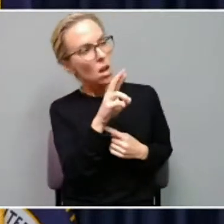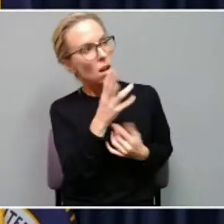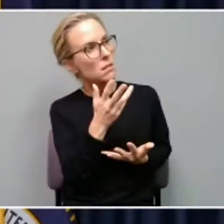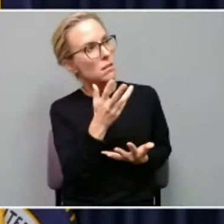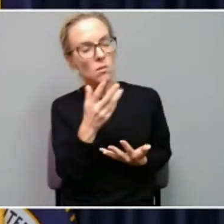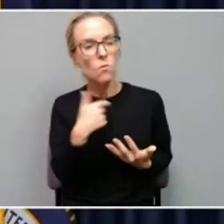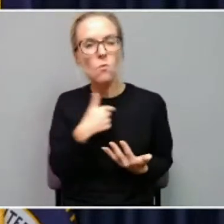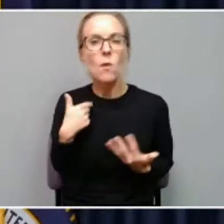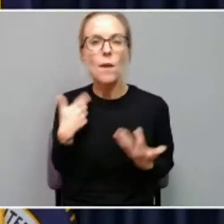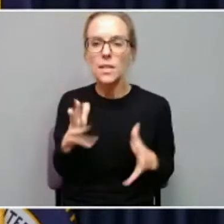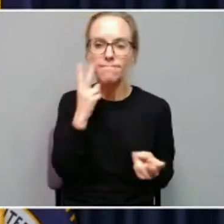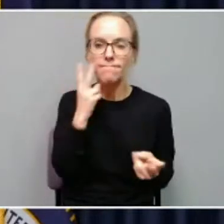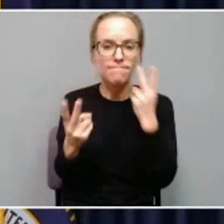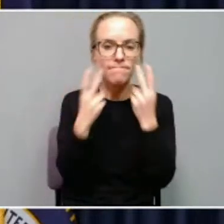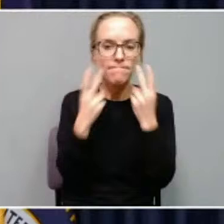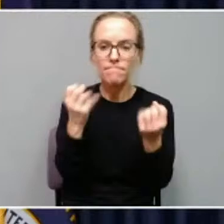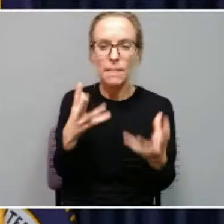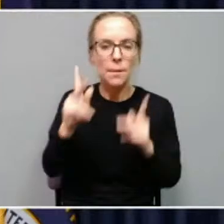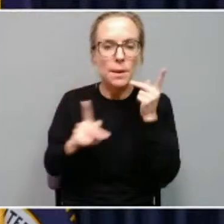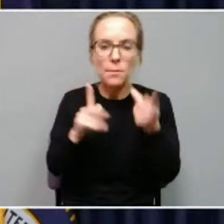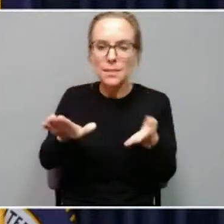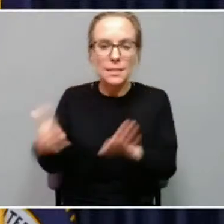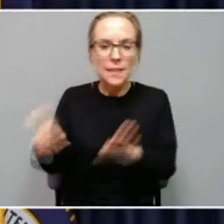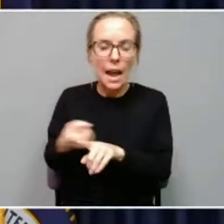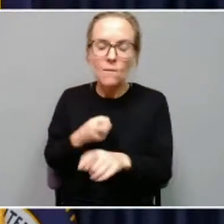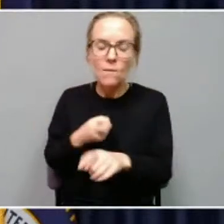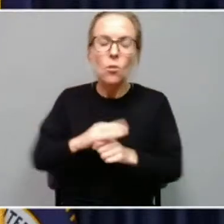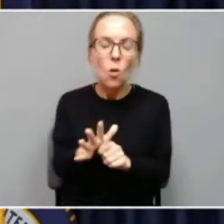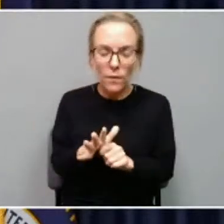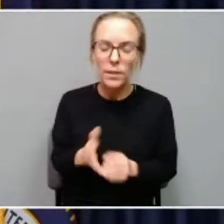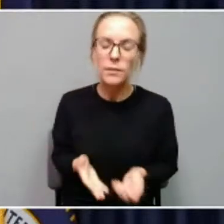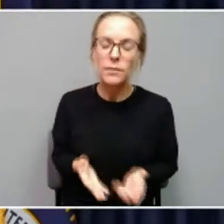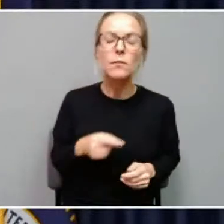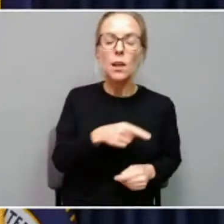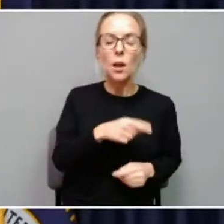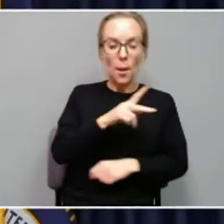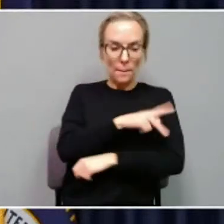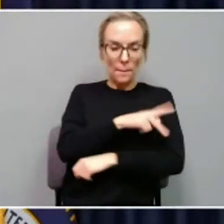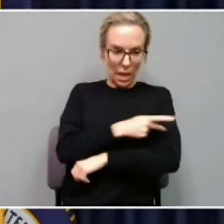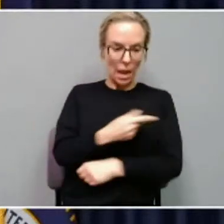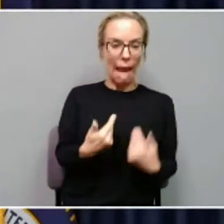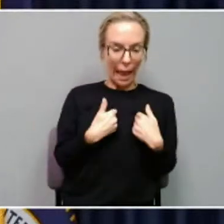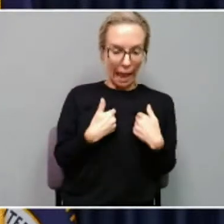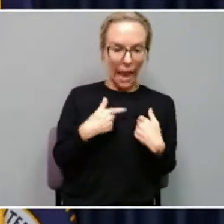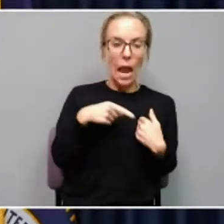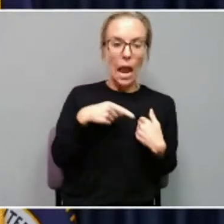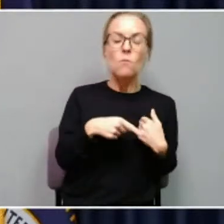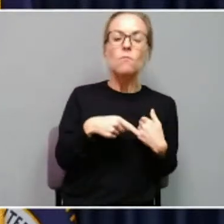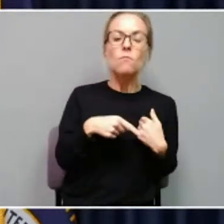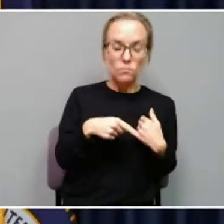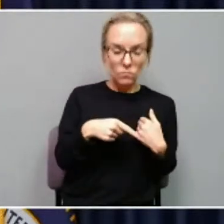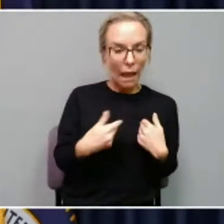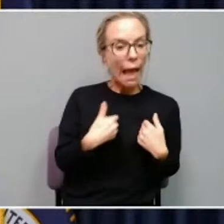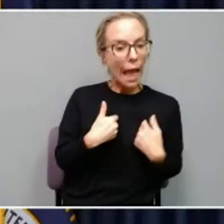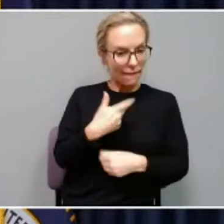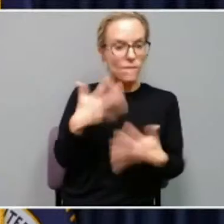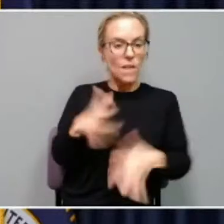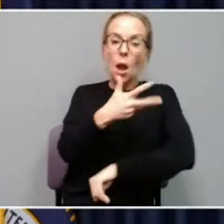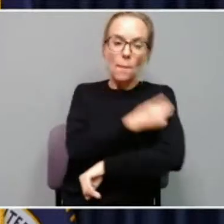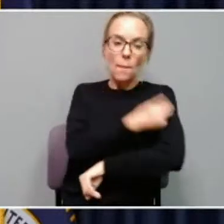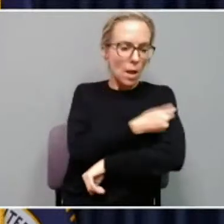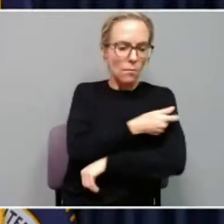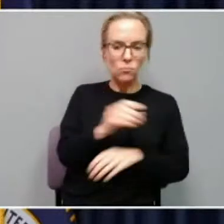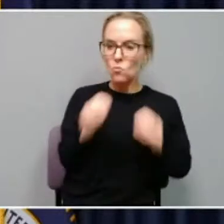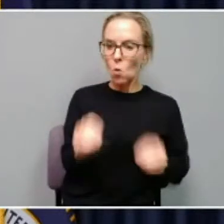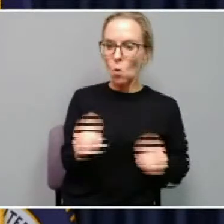with COVID. I also see patients who have COVID who are vaccinated, but have no